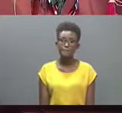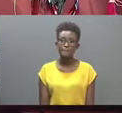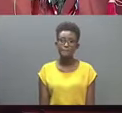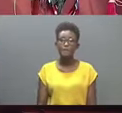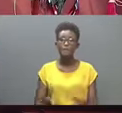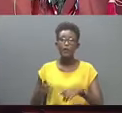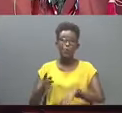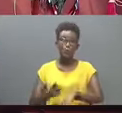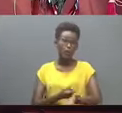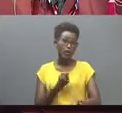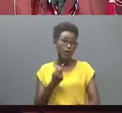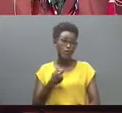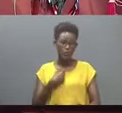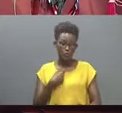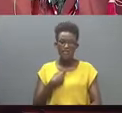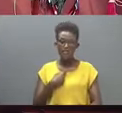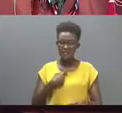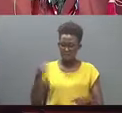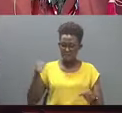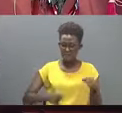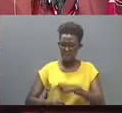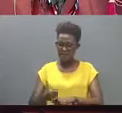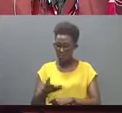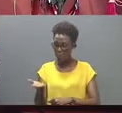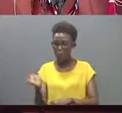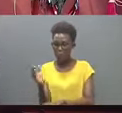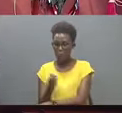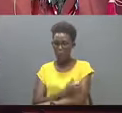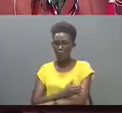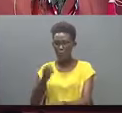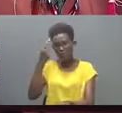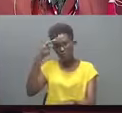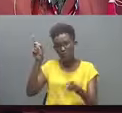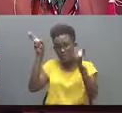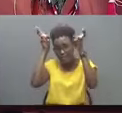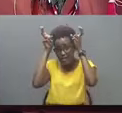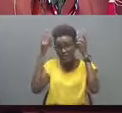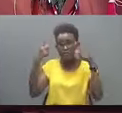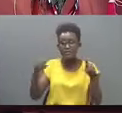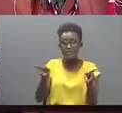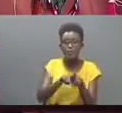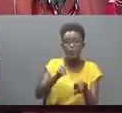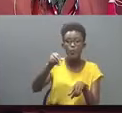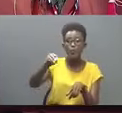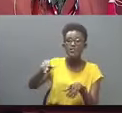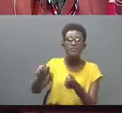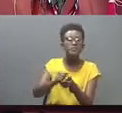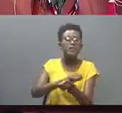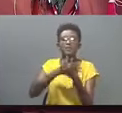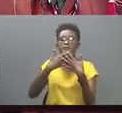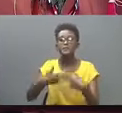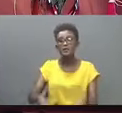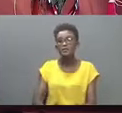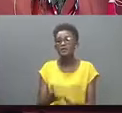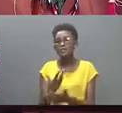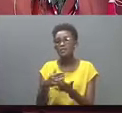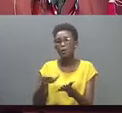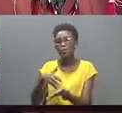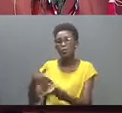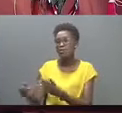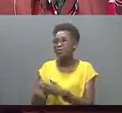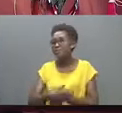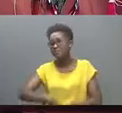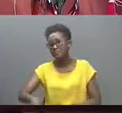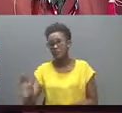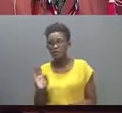When we dealt with those powers, tumaze guhangana n'izo mbaraga, the witchcraft was powerless. Imbaraga z'upfumu zaracogoye.